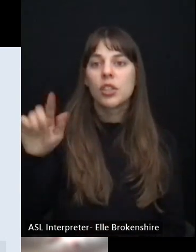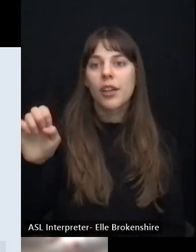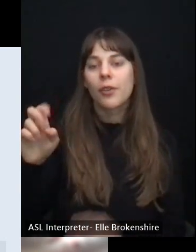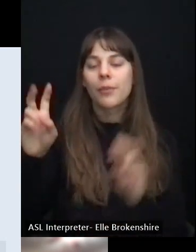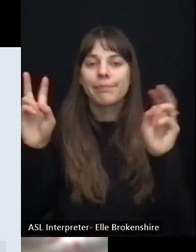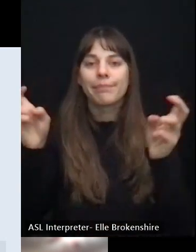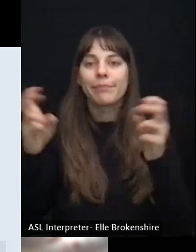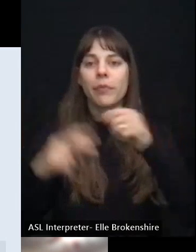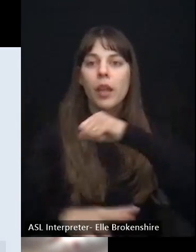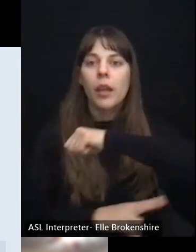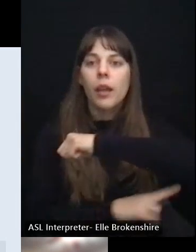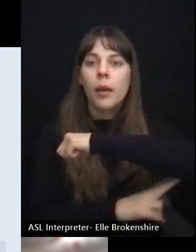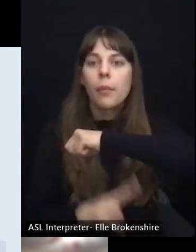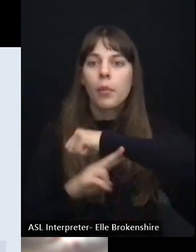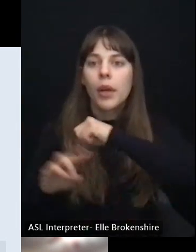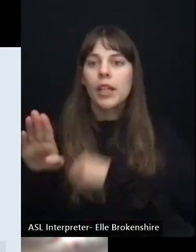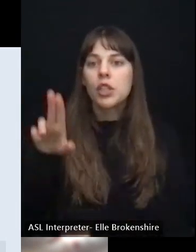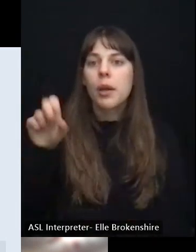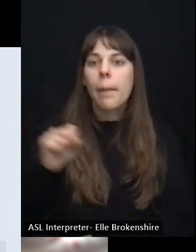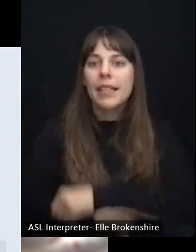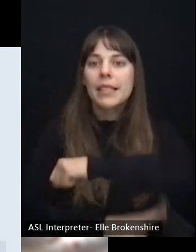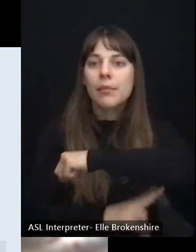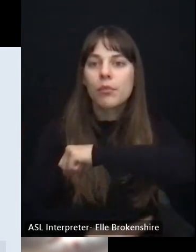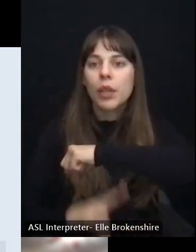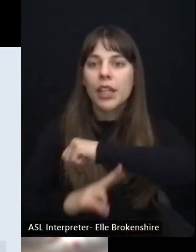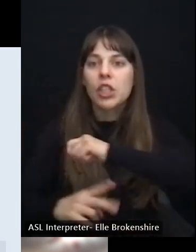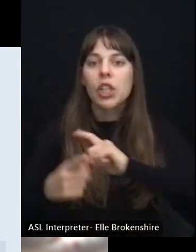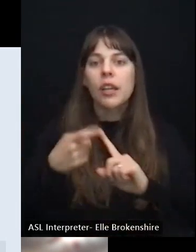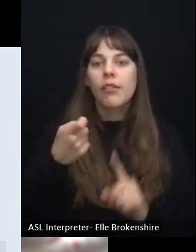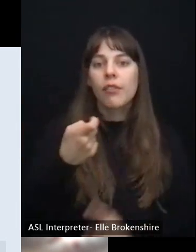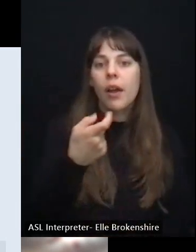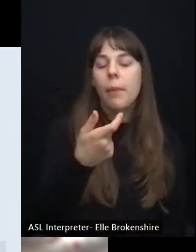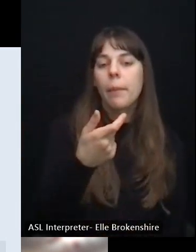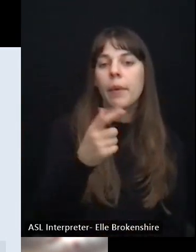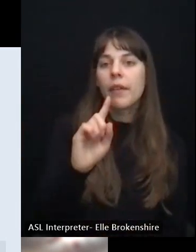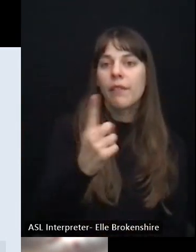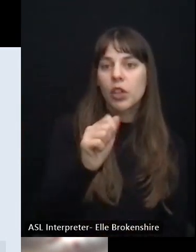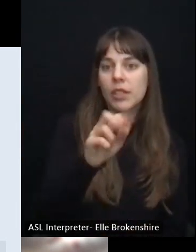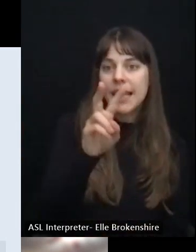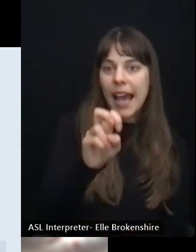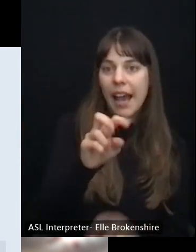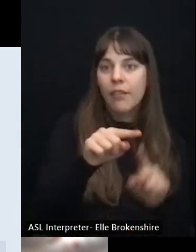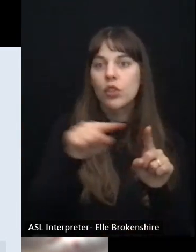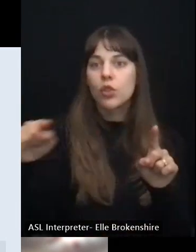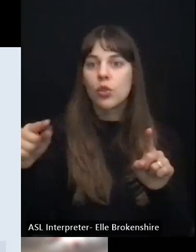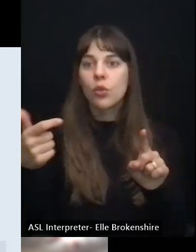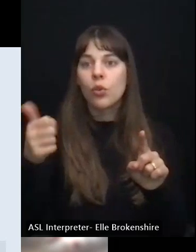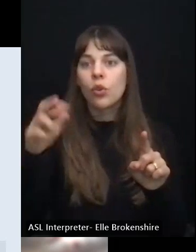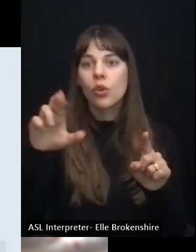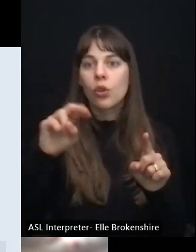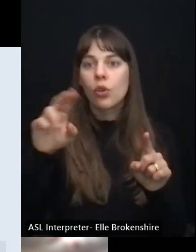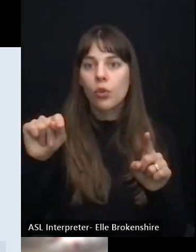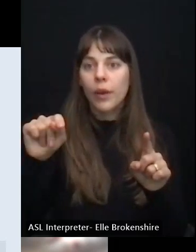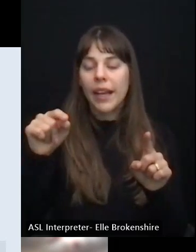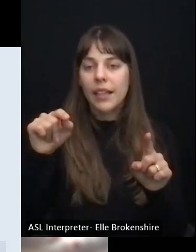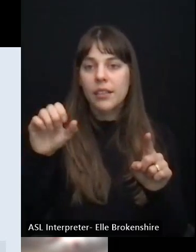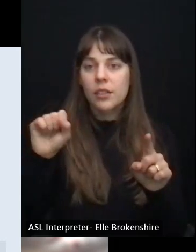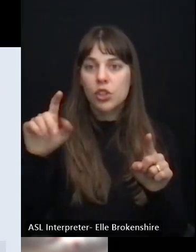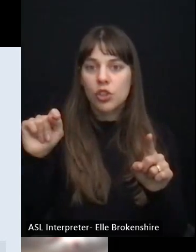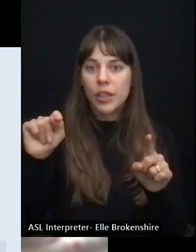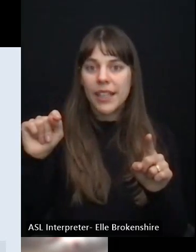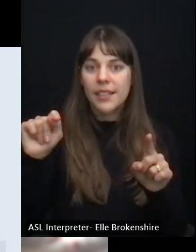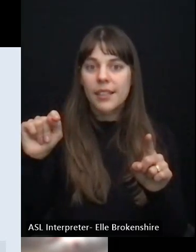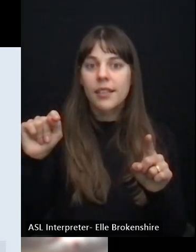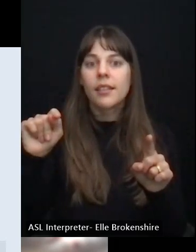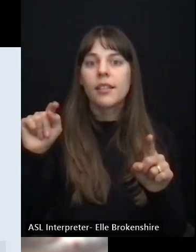from First Avenue Station along Grant Street to Steel Plaza Station. The bus will stop directly in front of